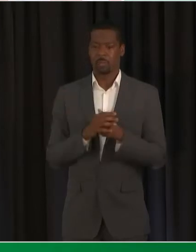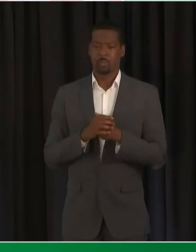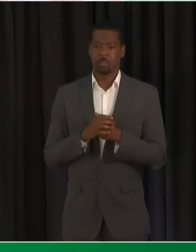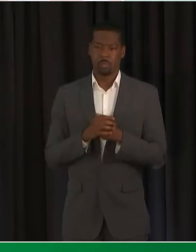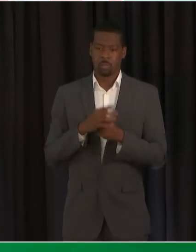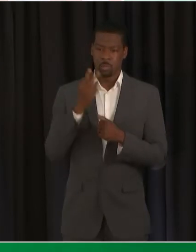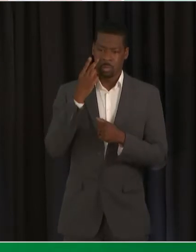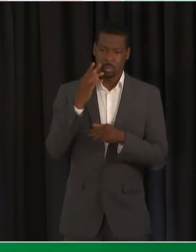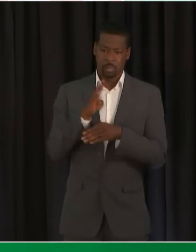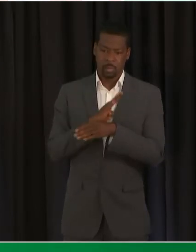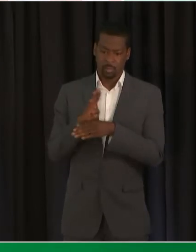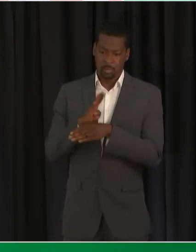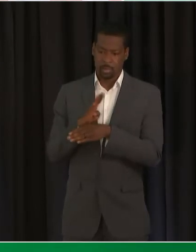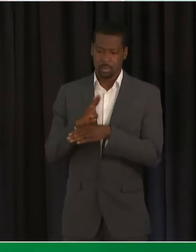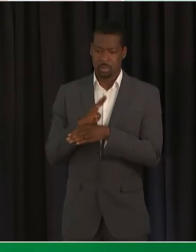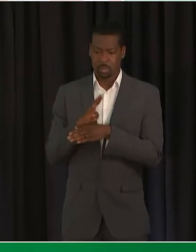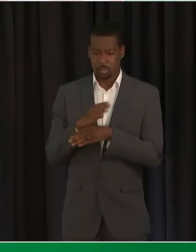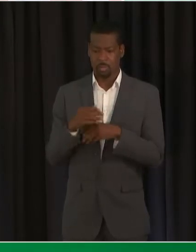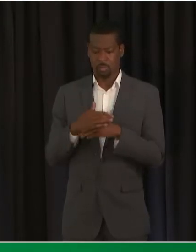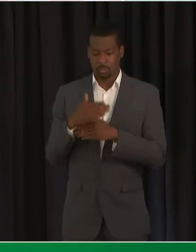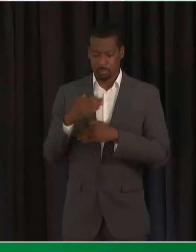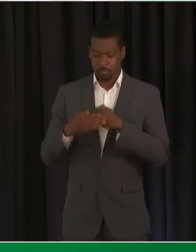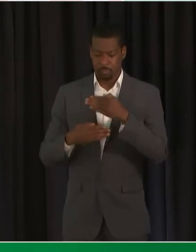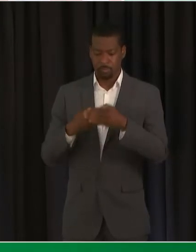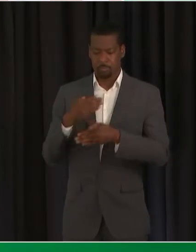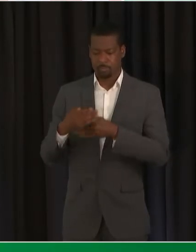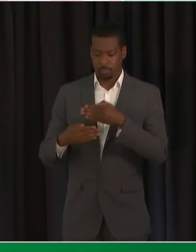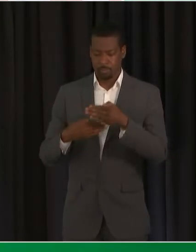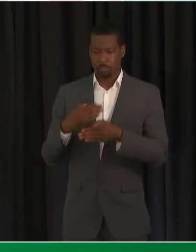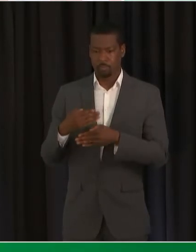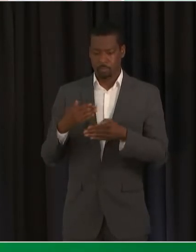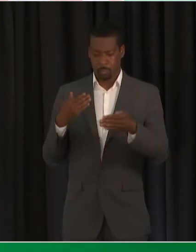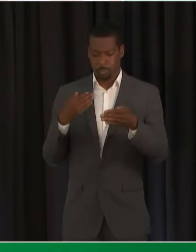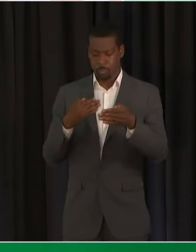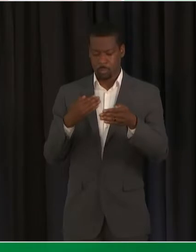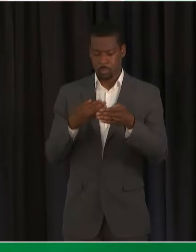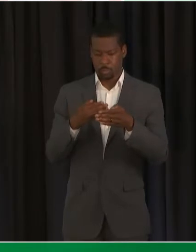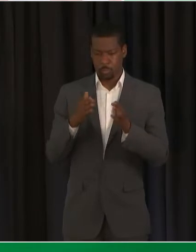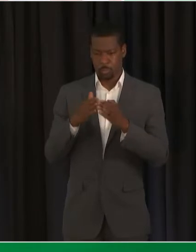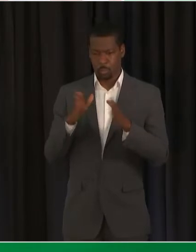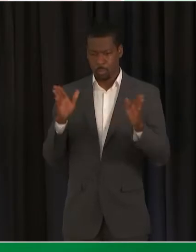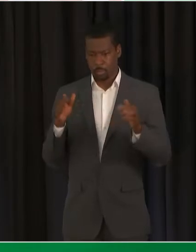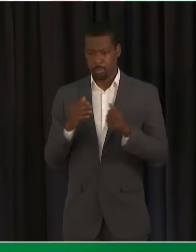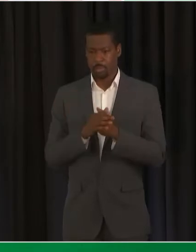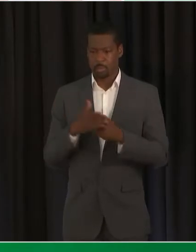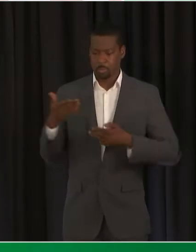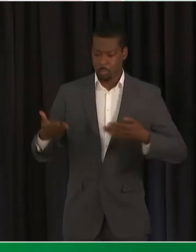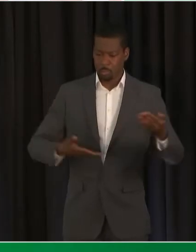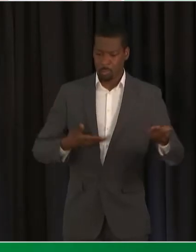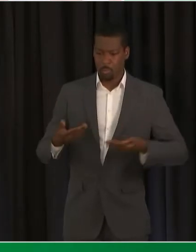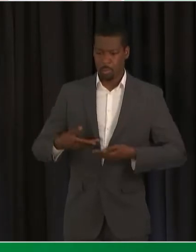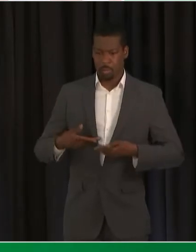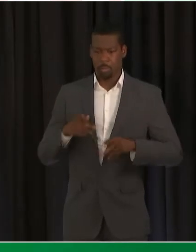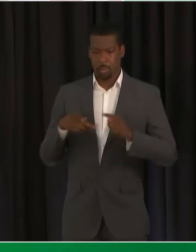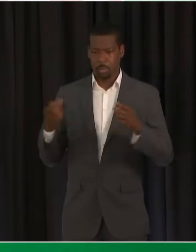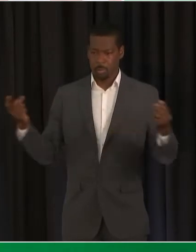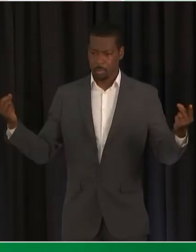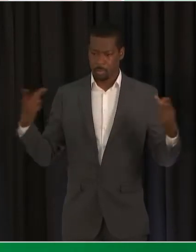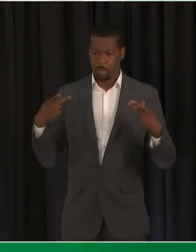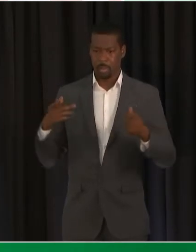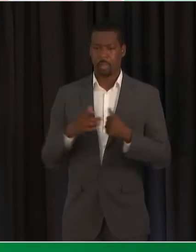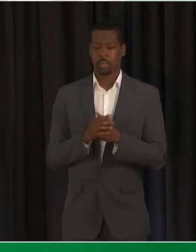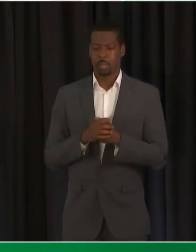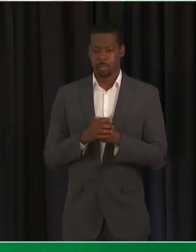to see businesses starting to move more closer to reopening and welcoming customers back into stores.